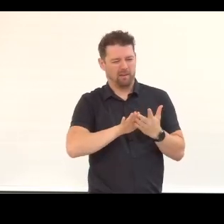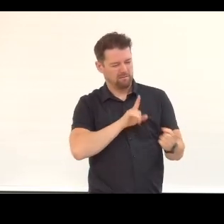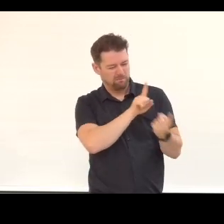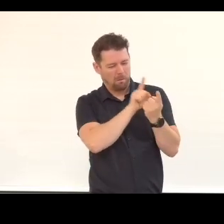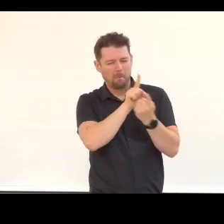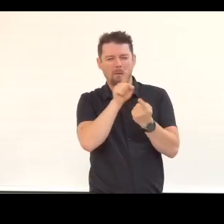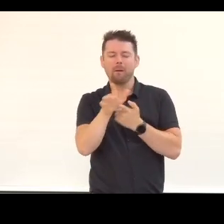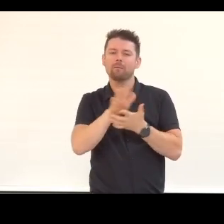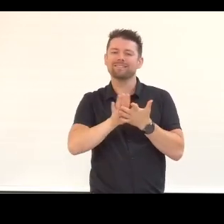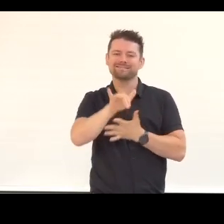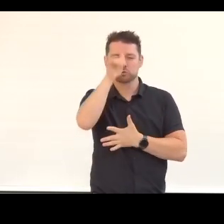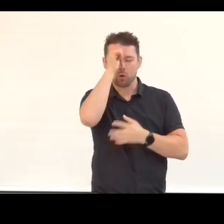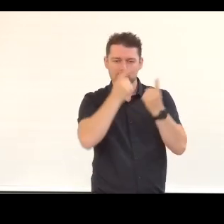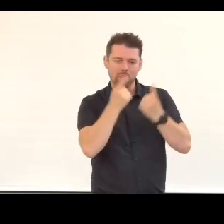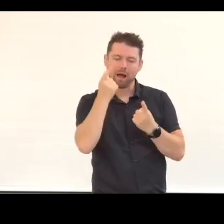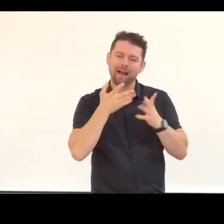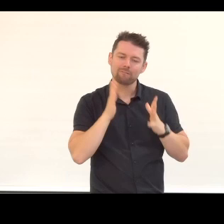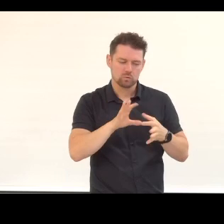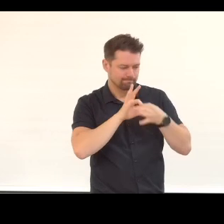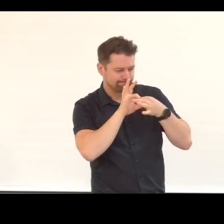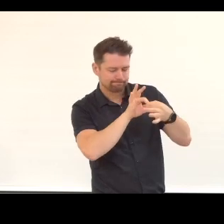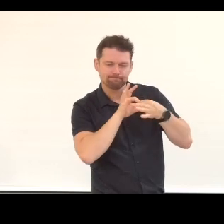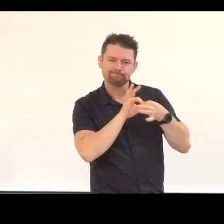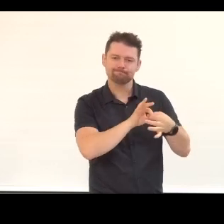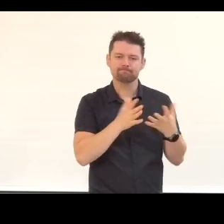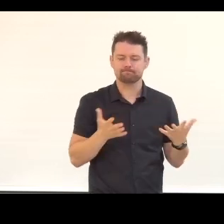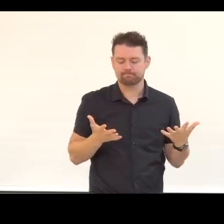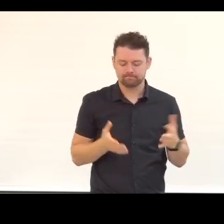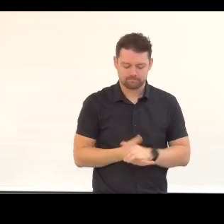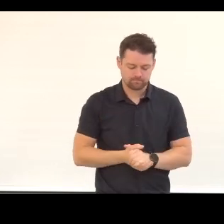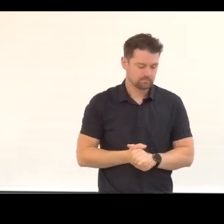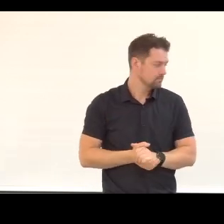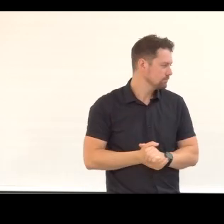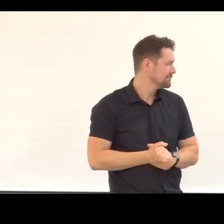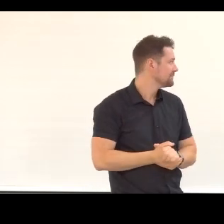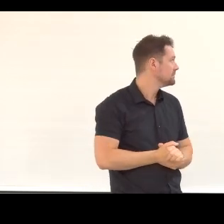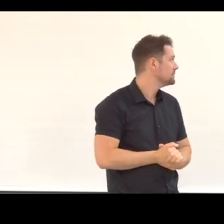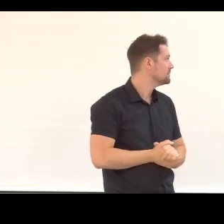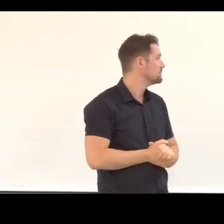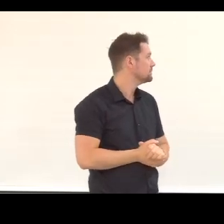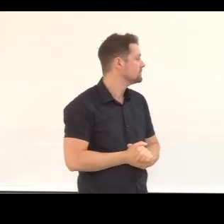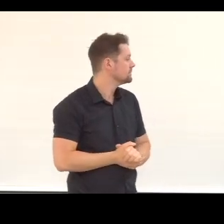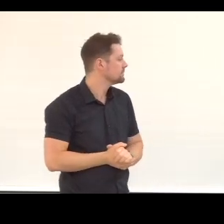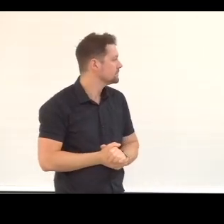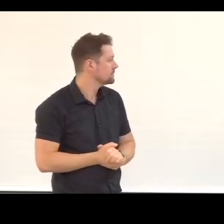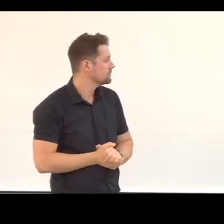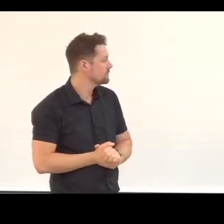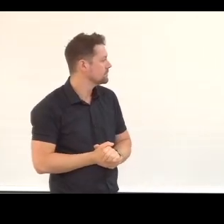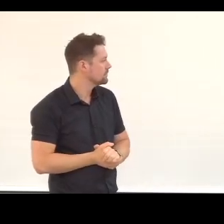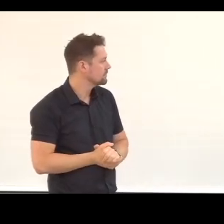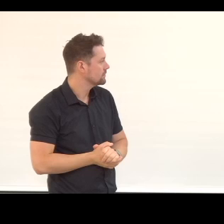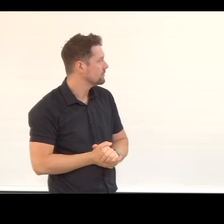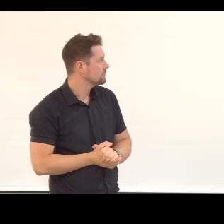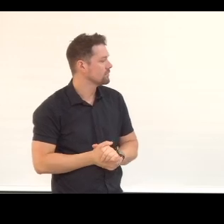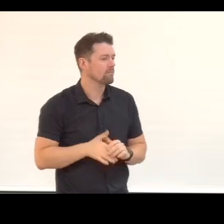better, because they need to learn how to work together. I'm already jumping through the slides, but it's okay. Yeah, and we also have then, after